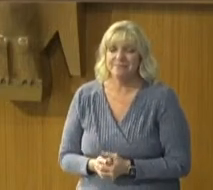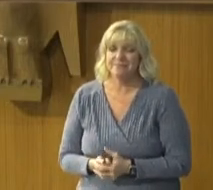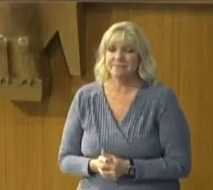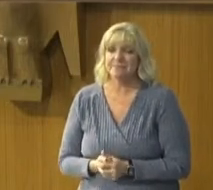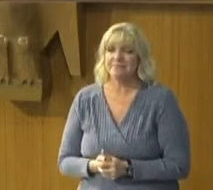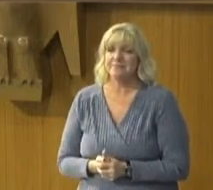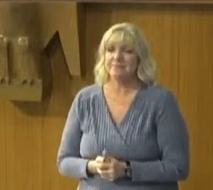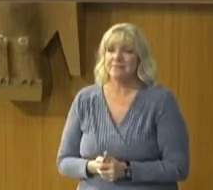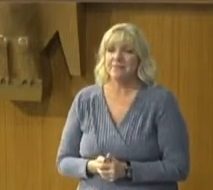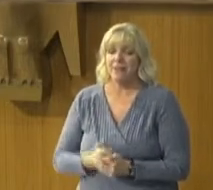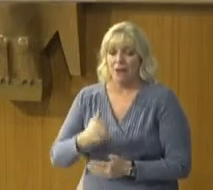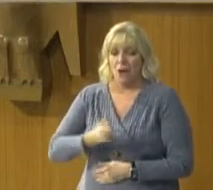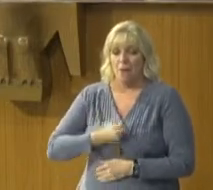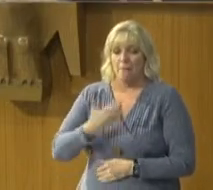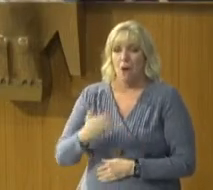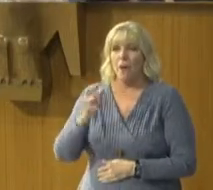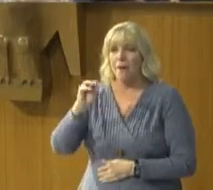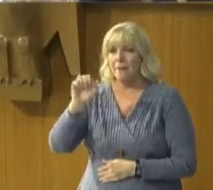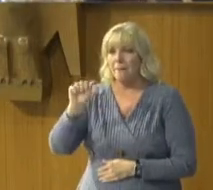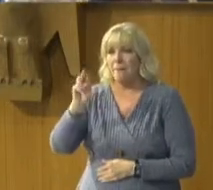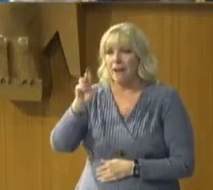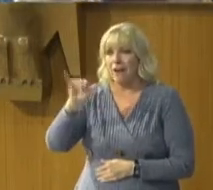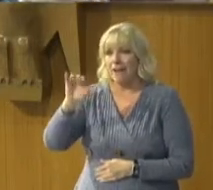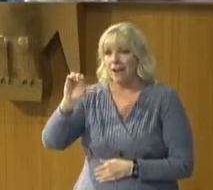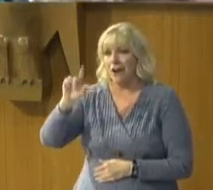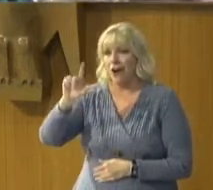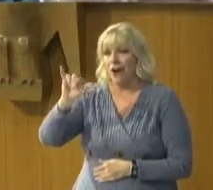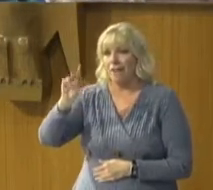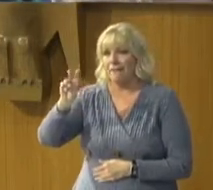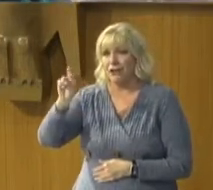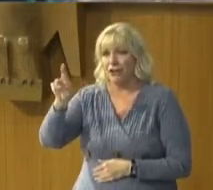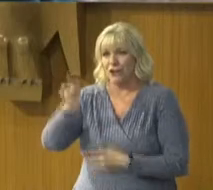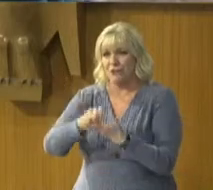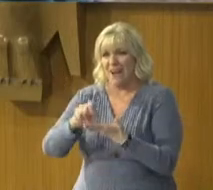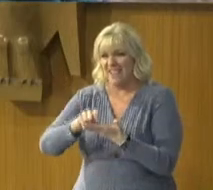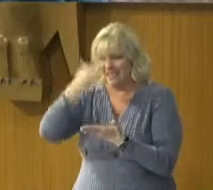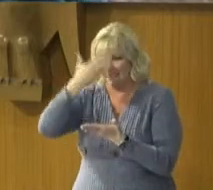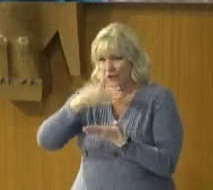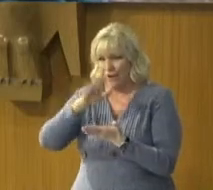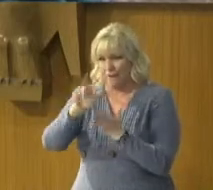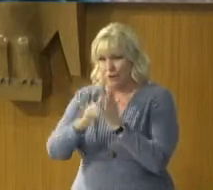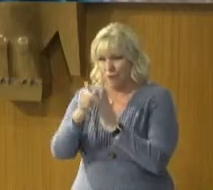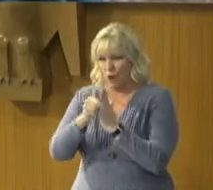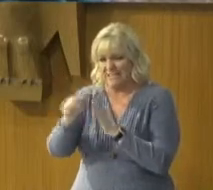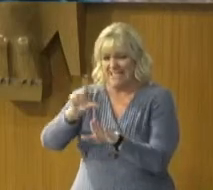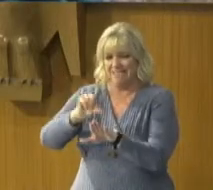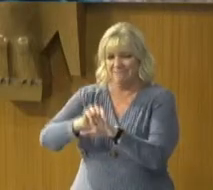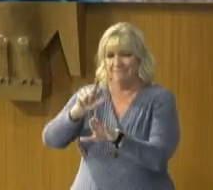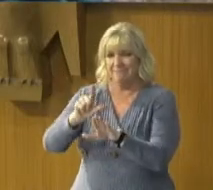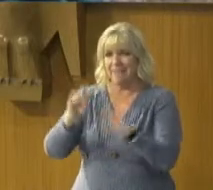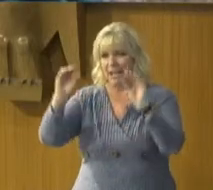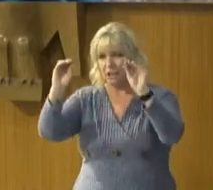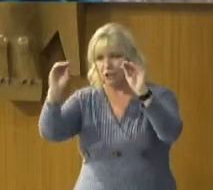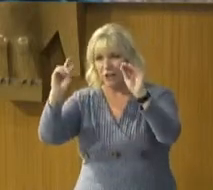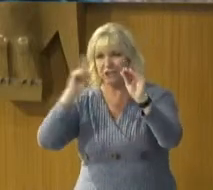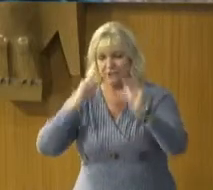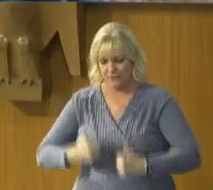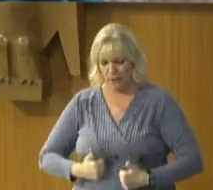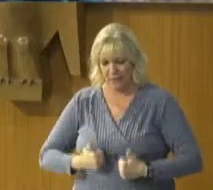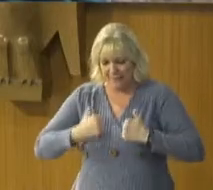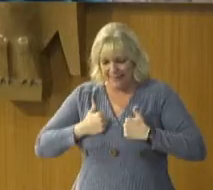As the poet Mary Oliver writes, and this is on the front of your bulletin cover, instructions for living a